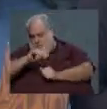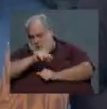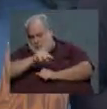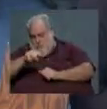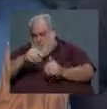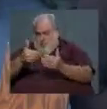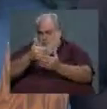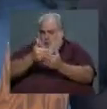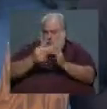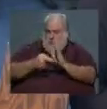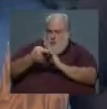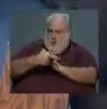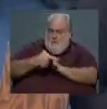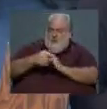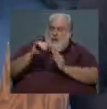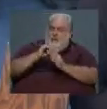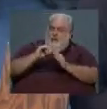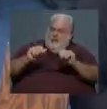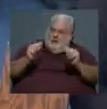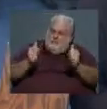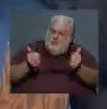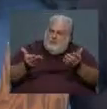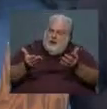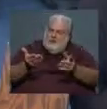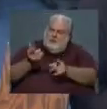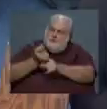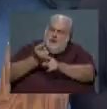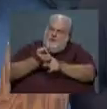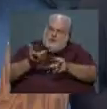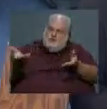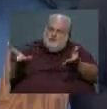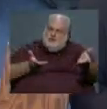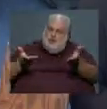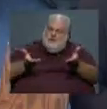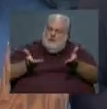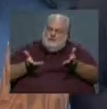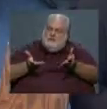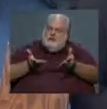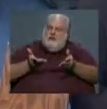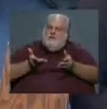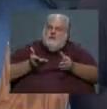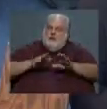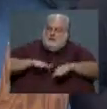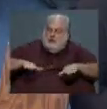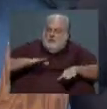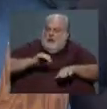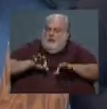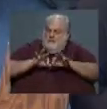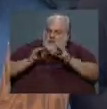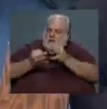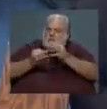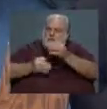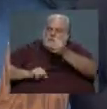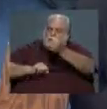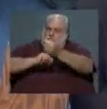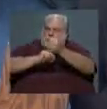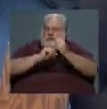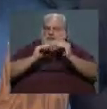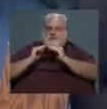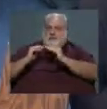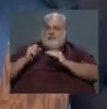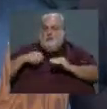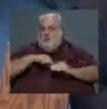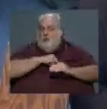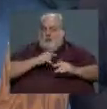that they are serving the children and the youth and their families in the way that we really want to build our city. So we're excited